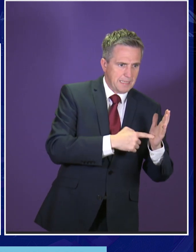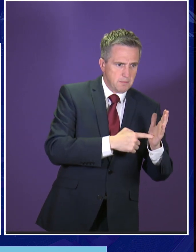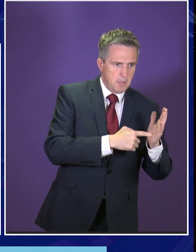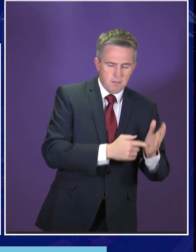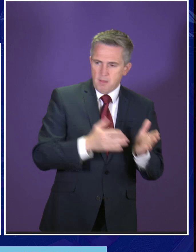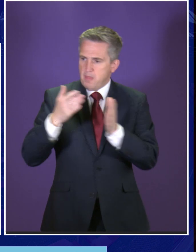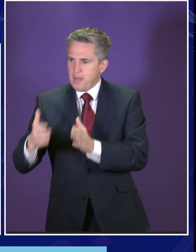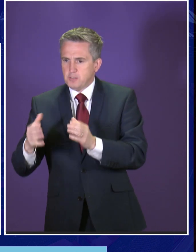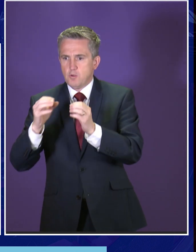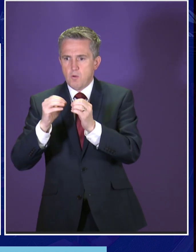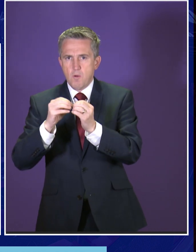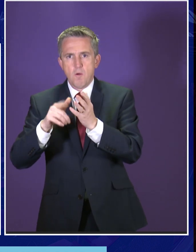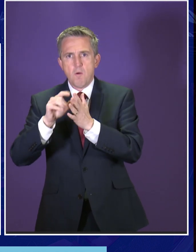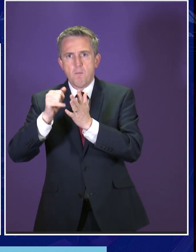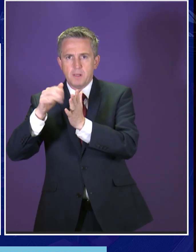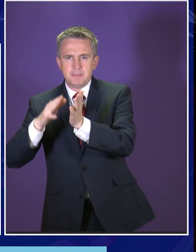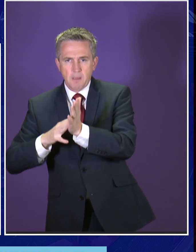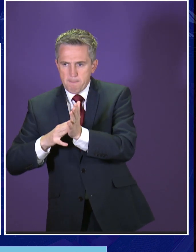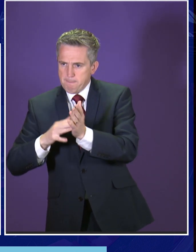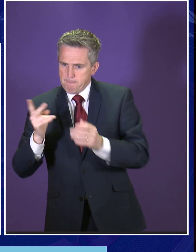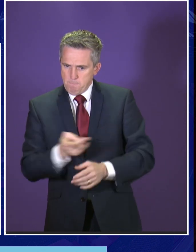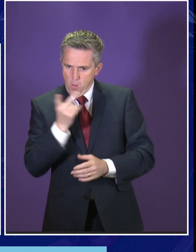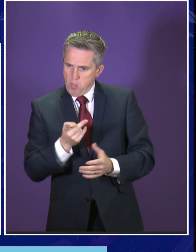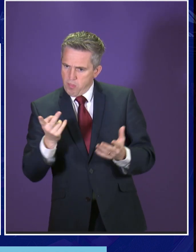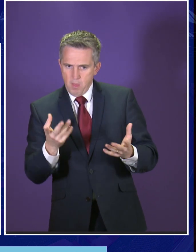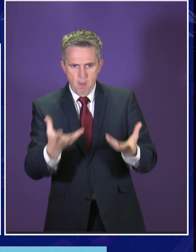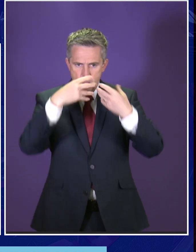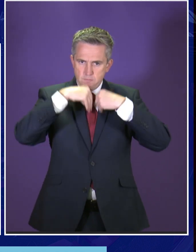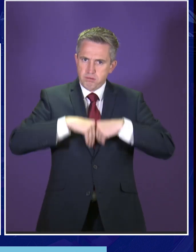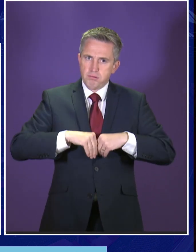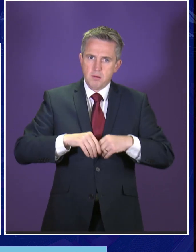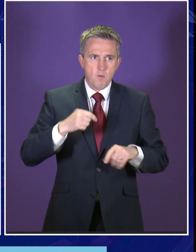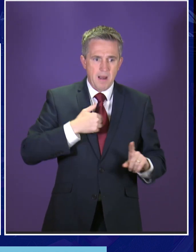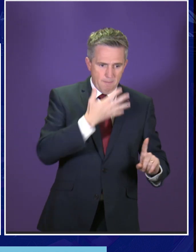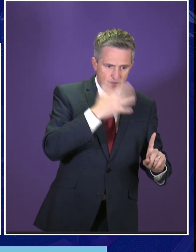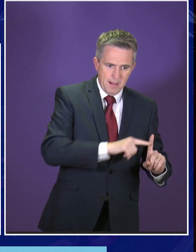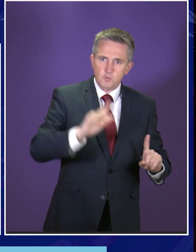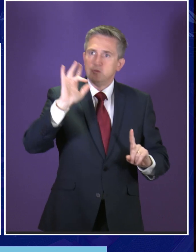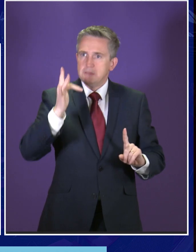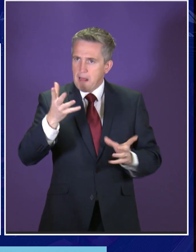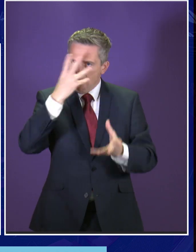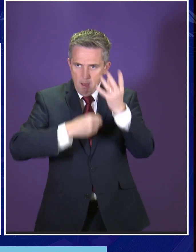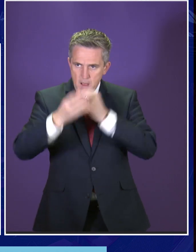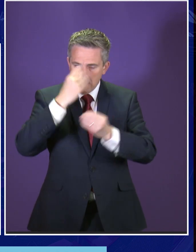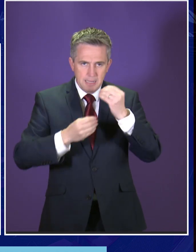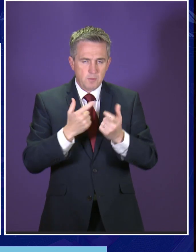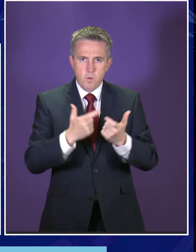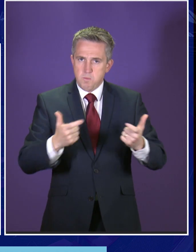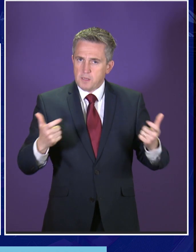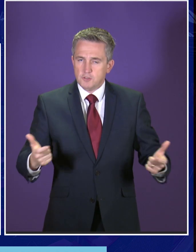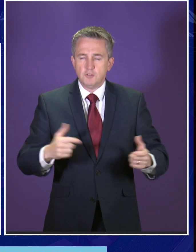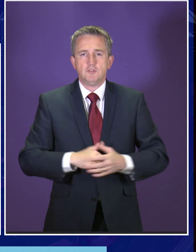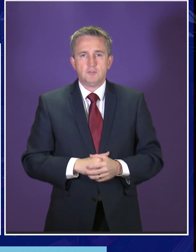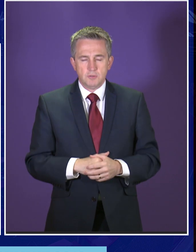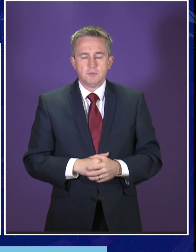Buddhism, but there was a strong porosity in all these experiences when you are 5 to 10 years old. What I didn't